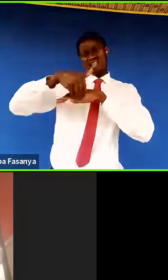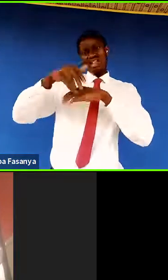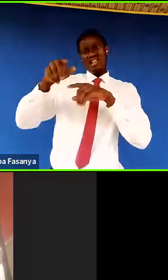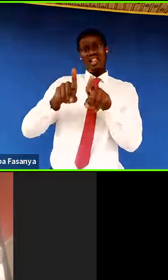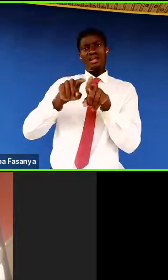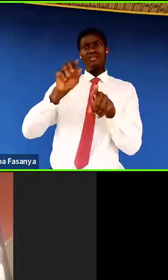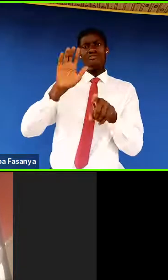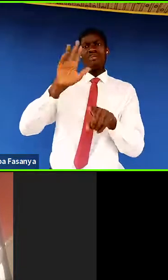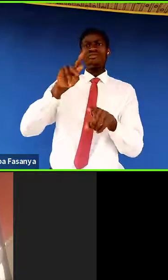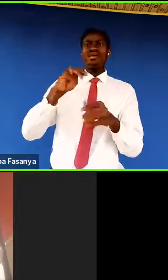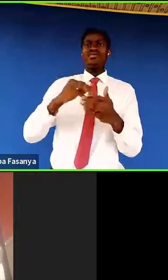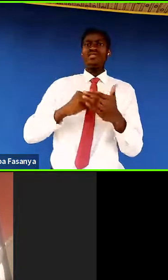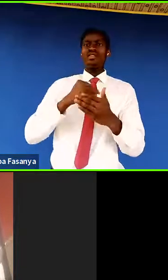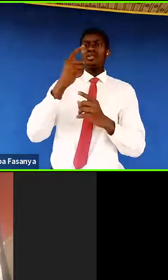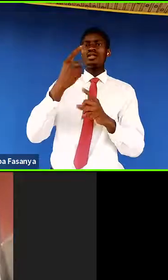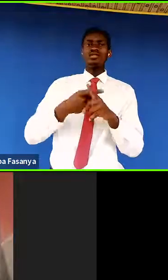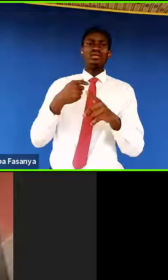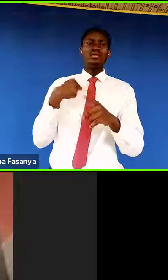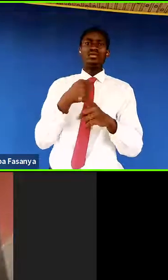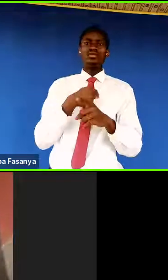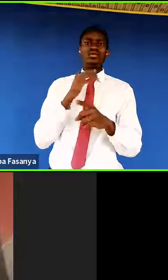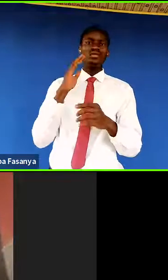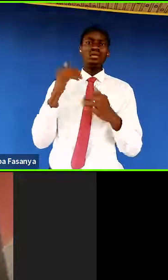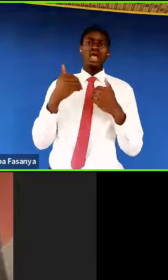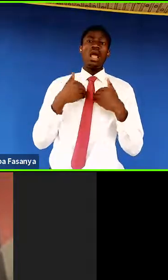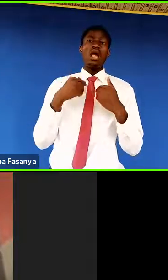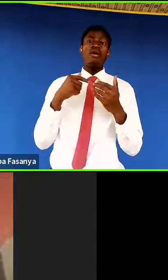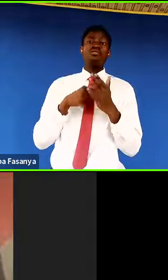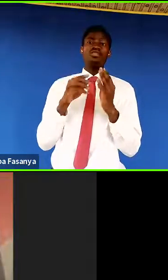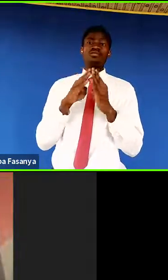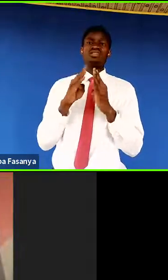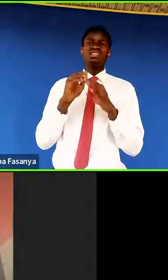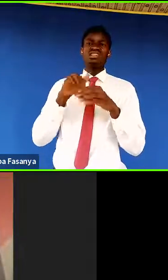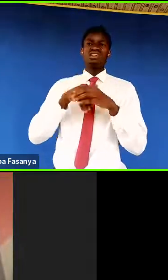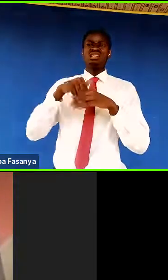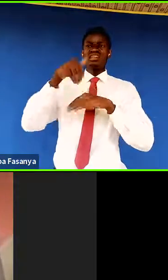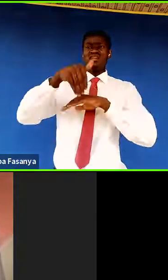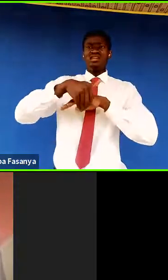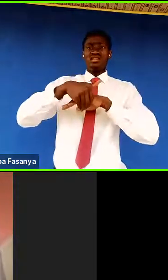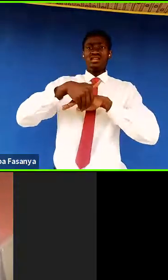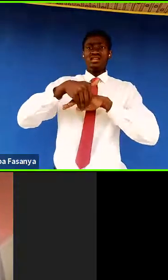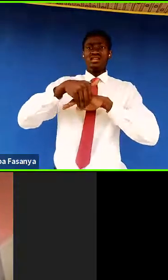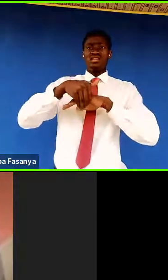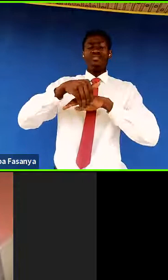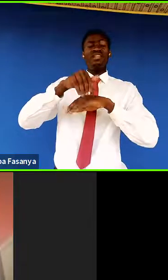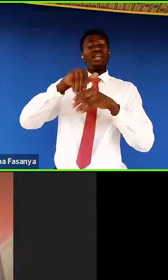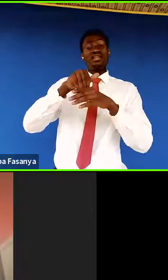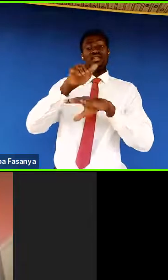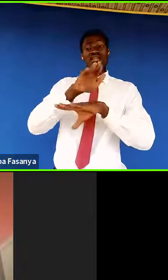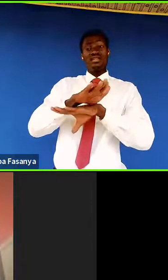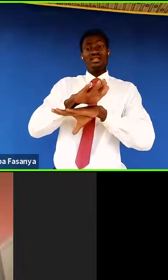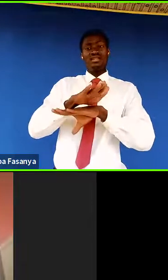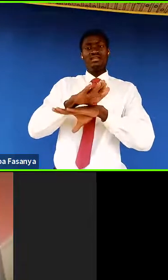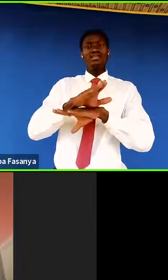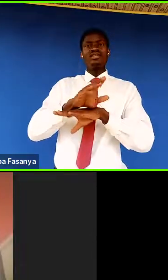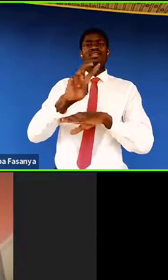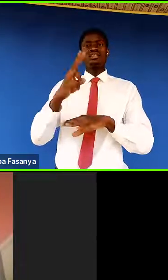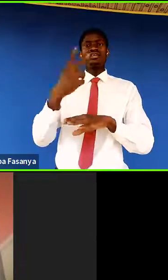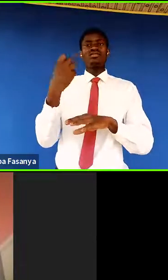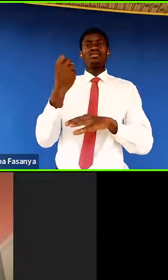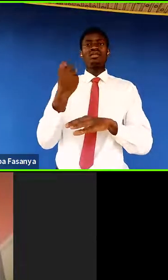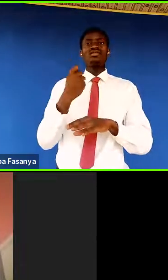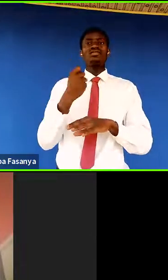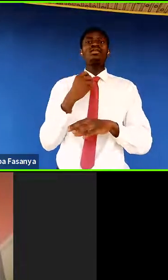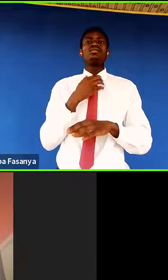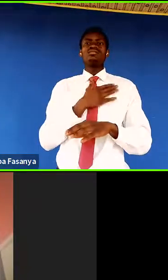going to be having this in the evening. By the second Saturday of May, we're going to be having it. So block your calendar.